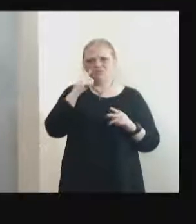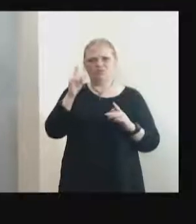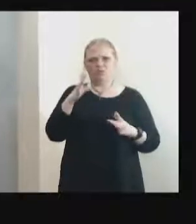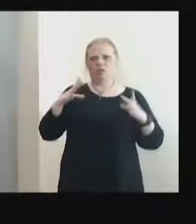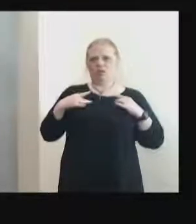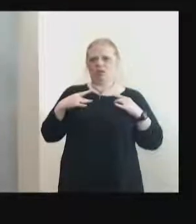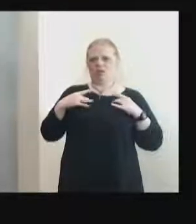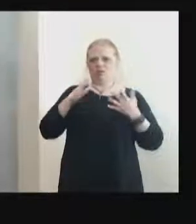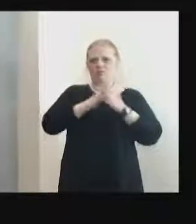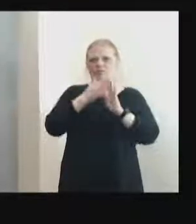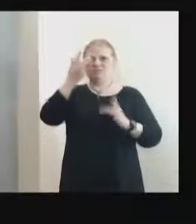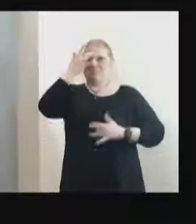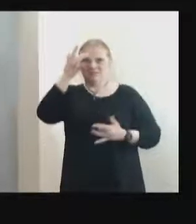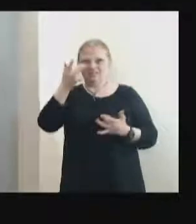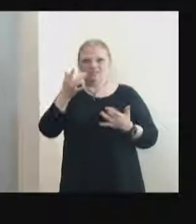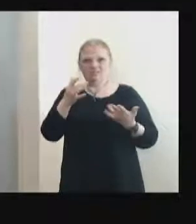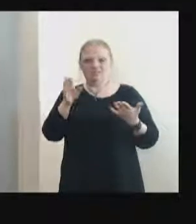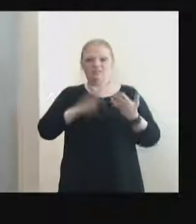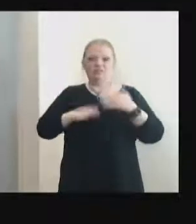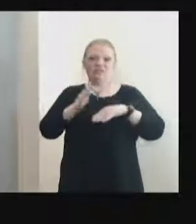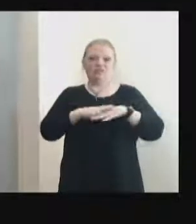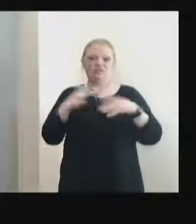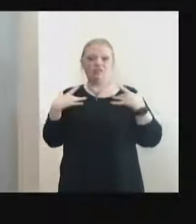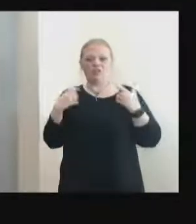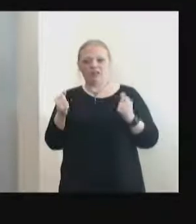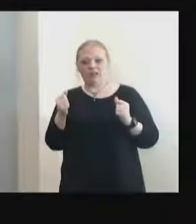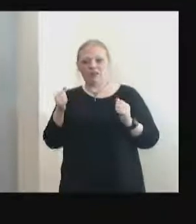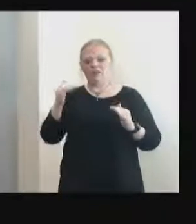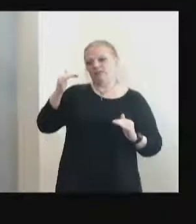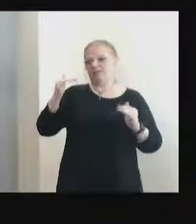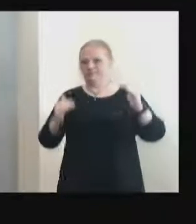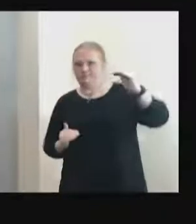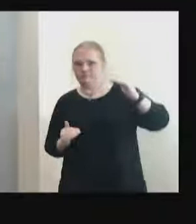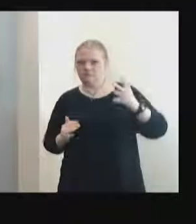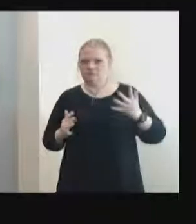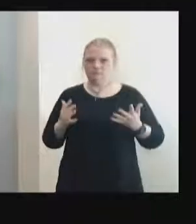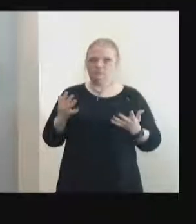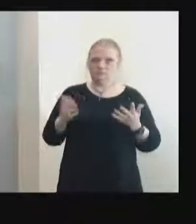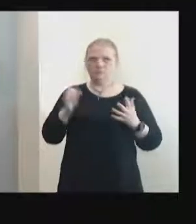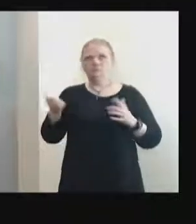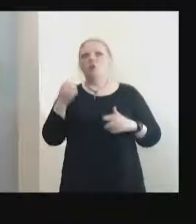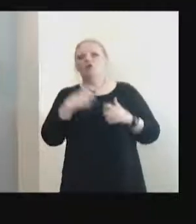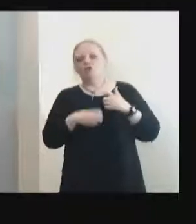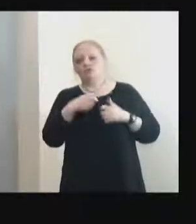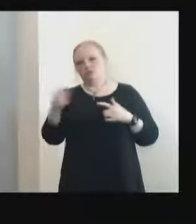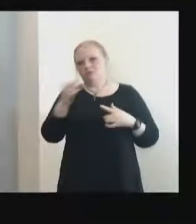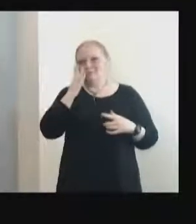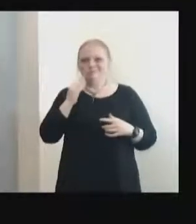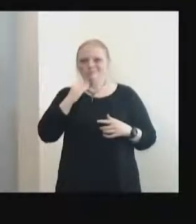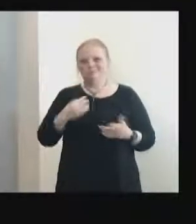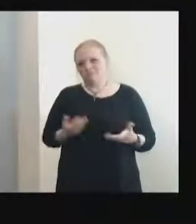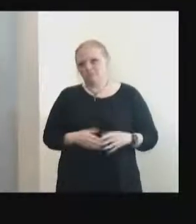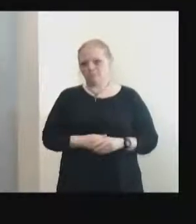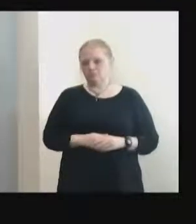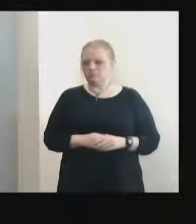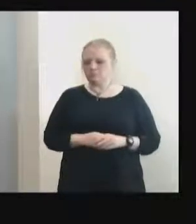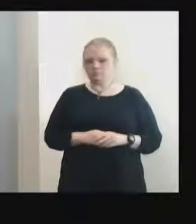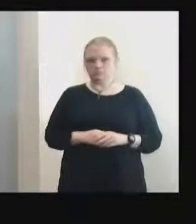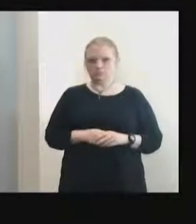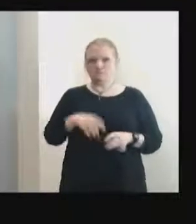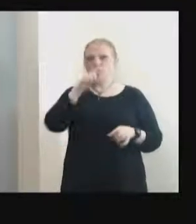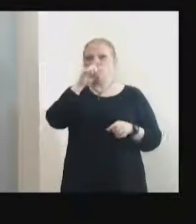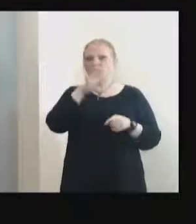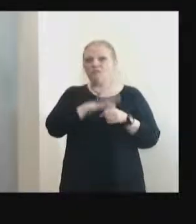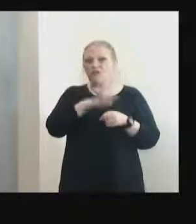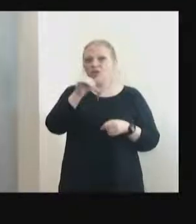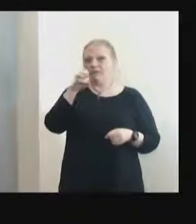and getting sick based on health inequities they may have and other issues they deal with. The confirmed